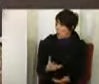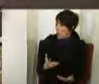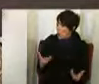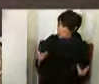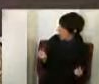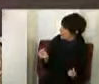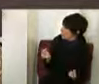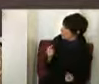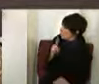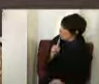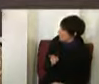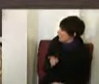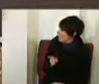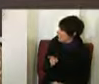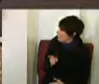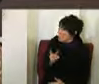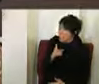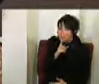really?